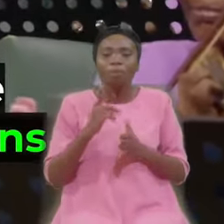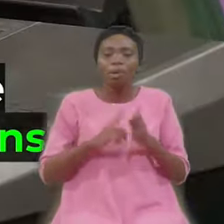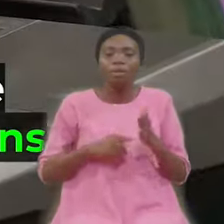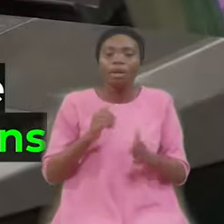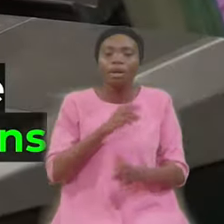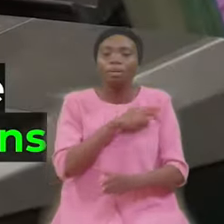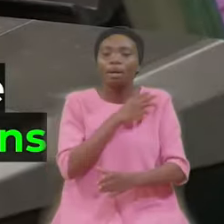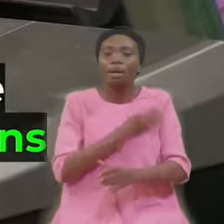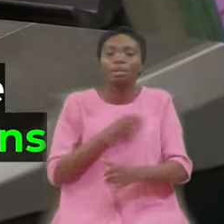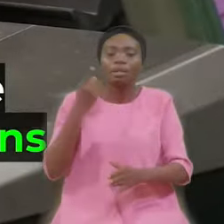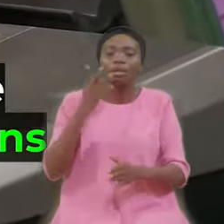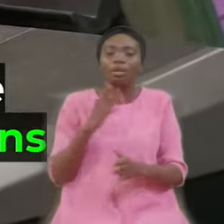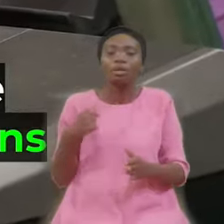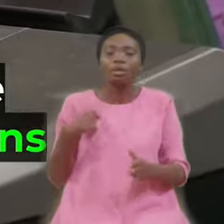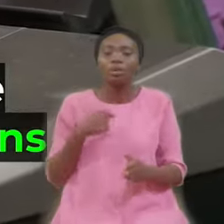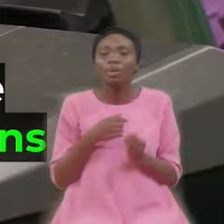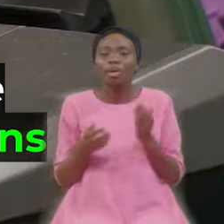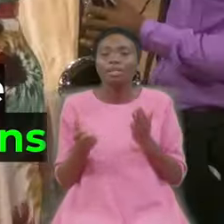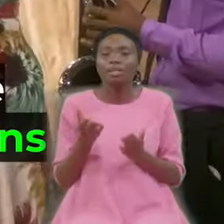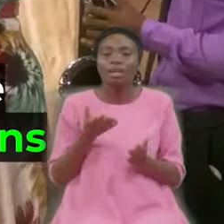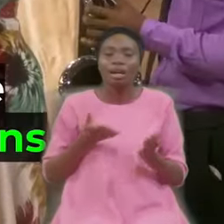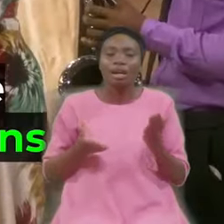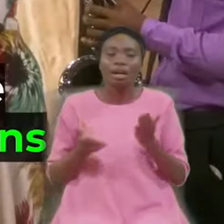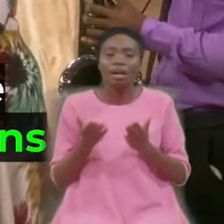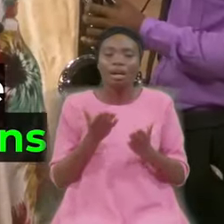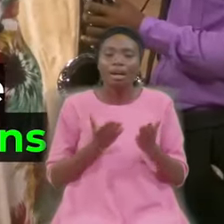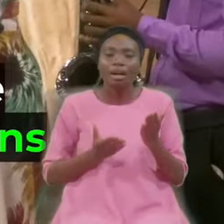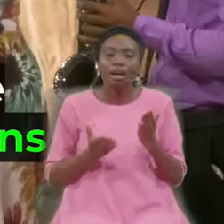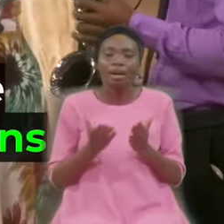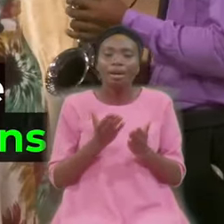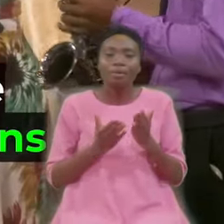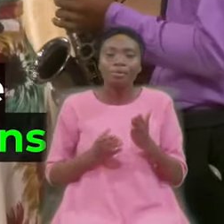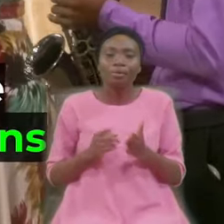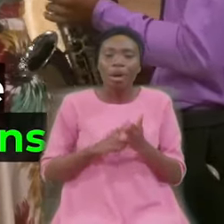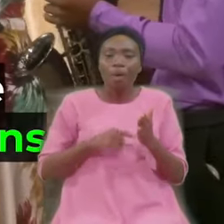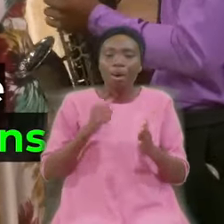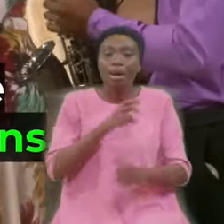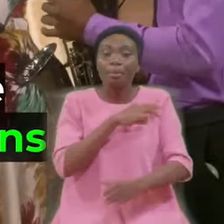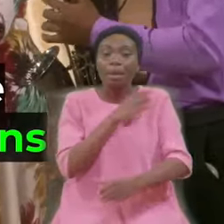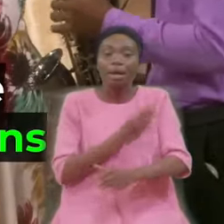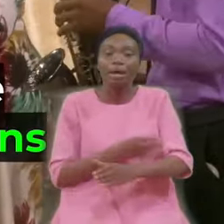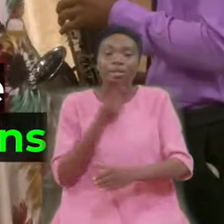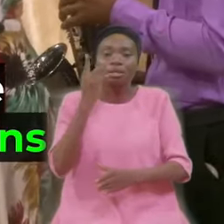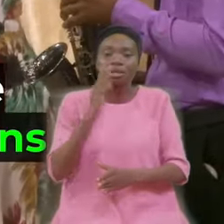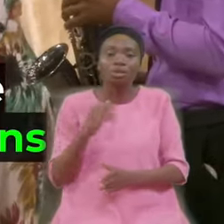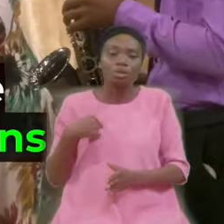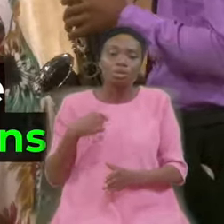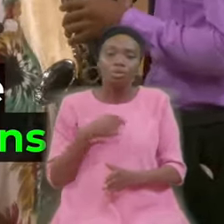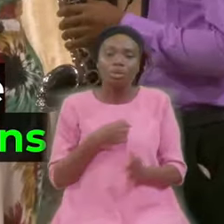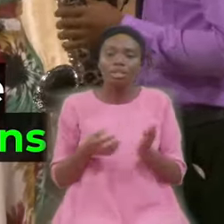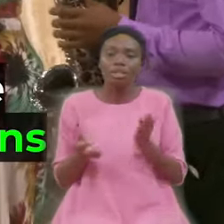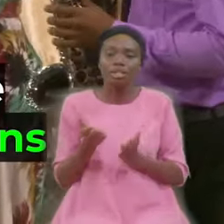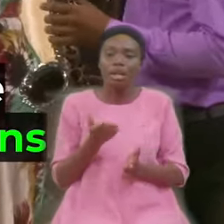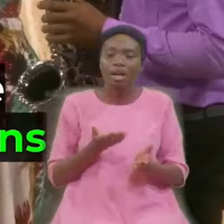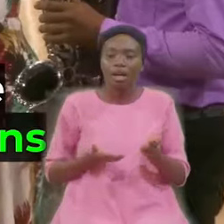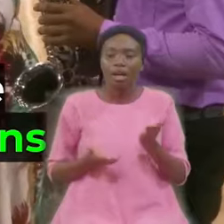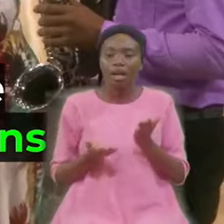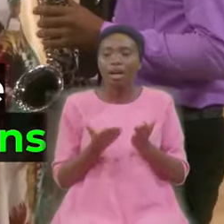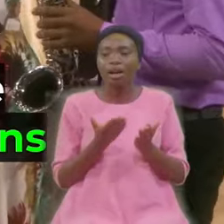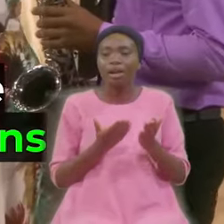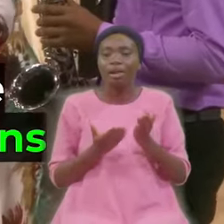serving him. What a mighty God we serve! Hallelujah! What a mighty God we serve!